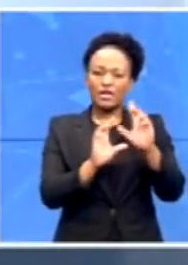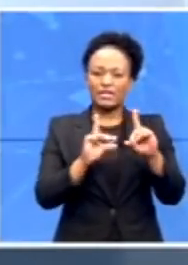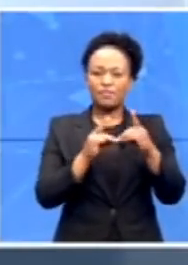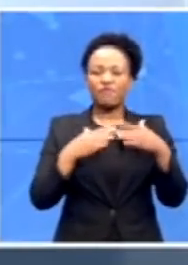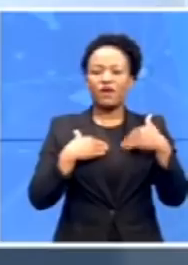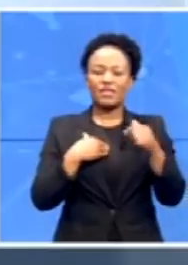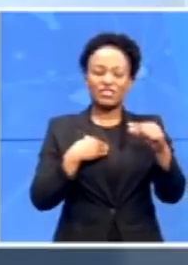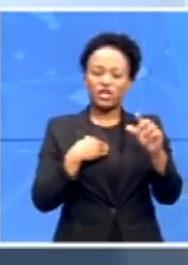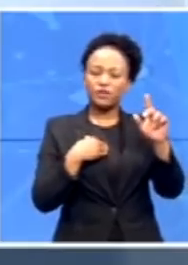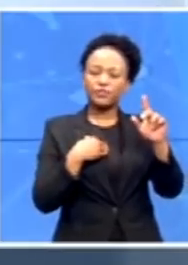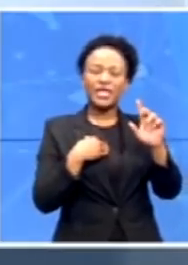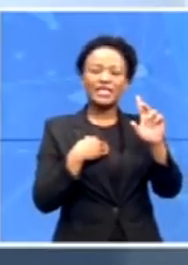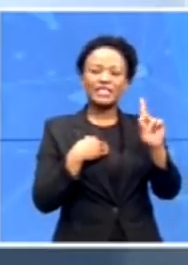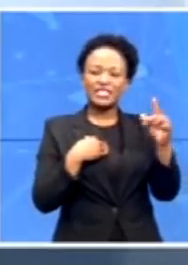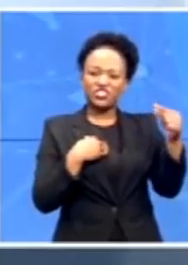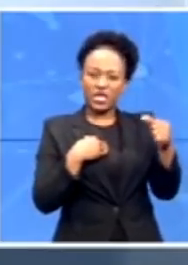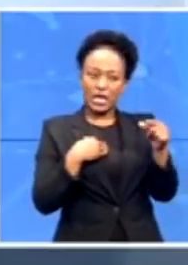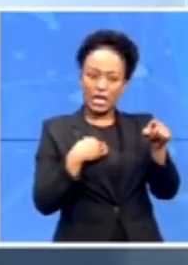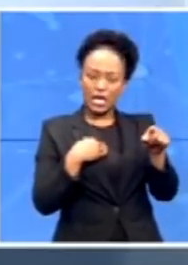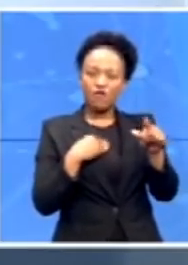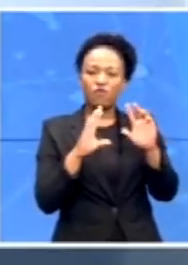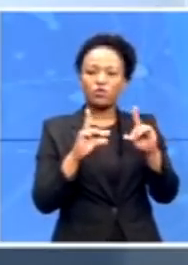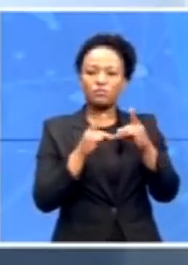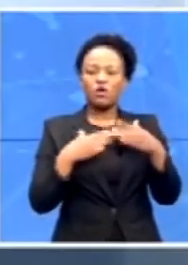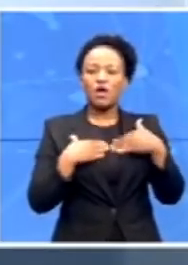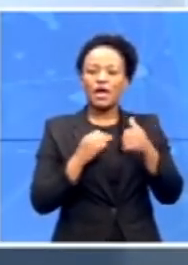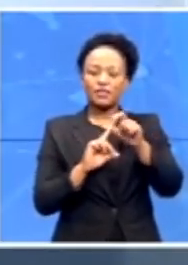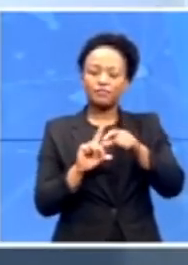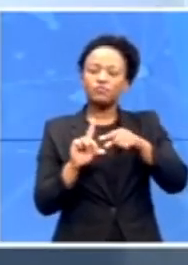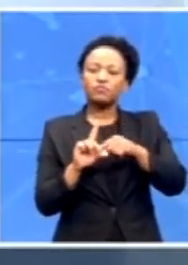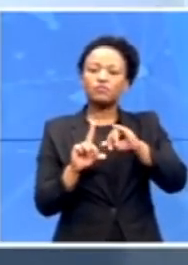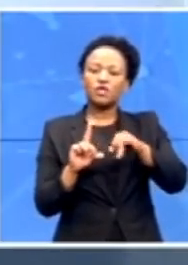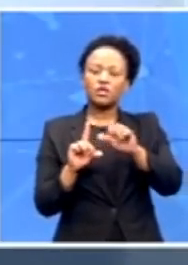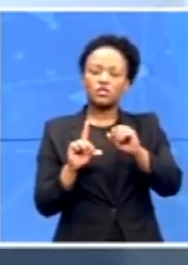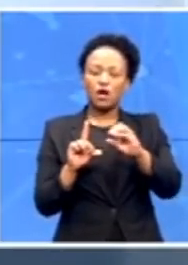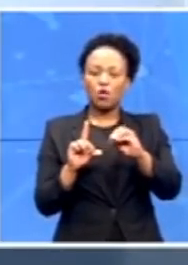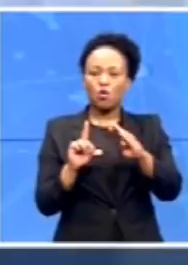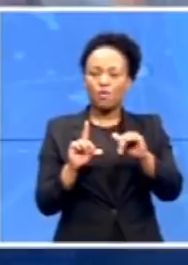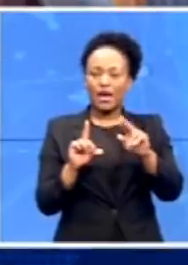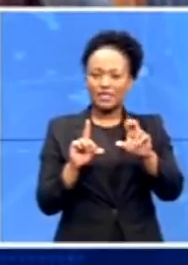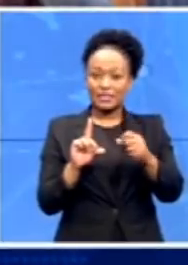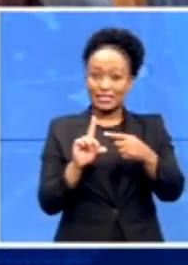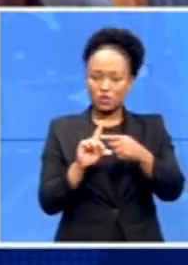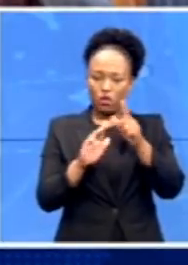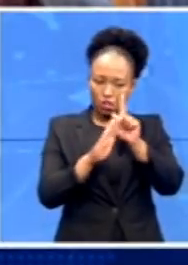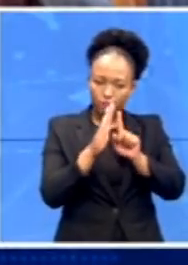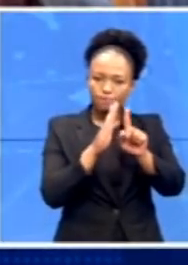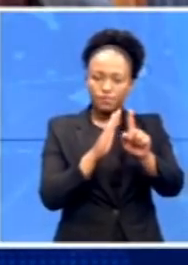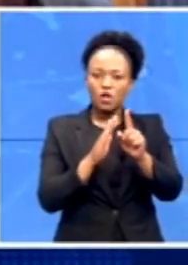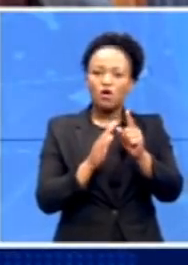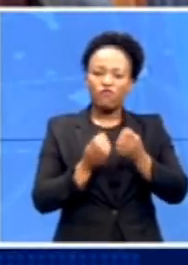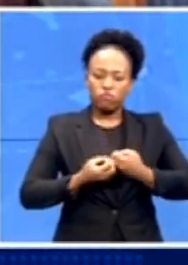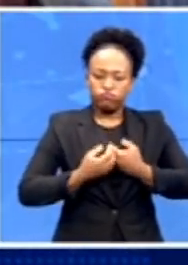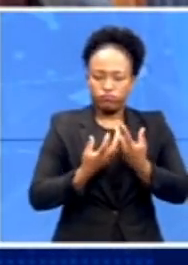Services, Jacobus, are expected to testify this week at the Life Esidimeni Inquest, which resumes this morning in the